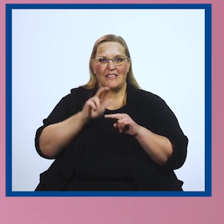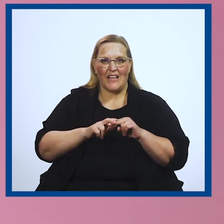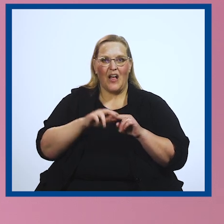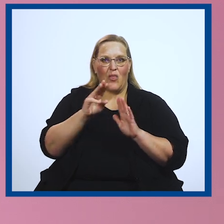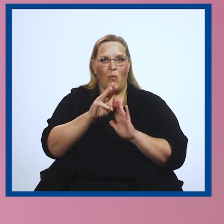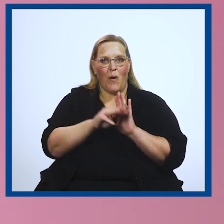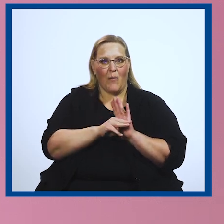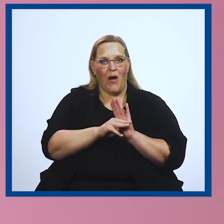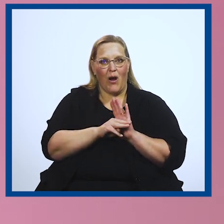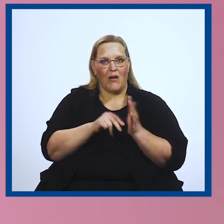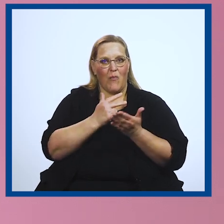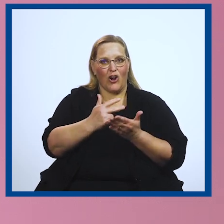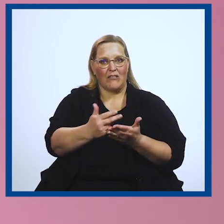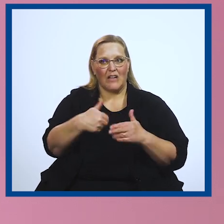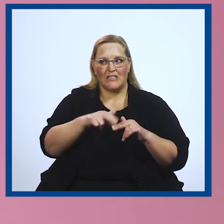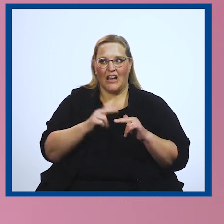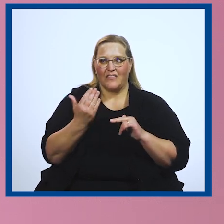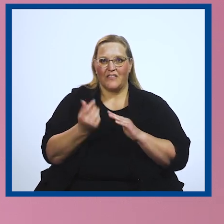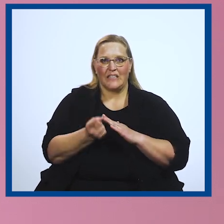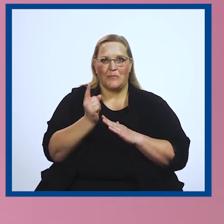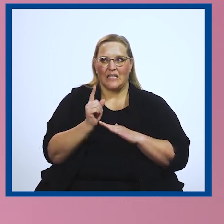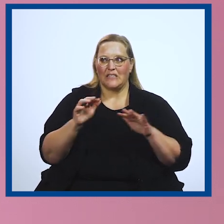lot for 15 minutes doing nothing.